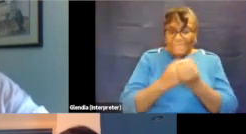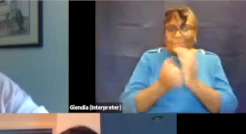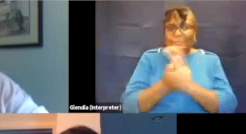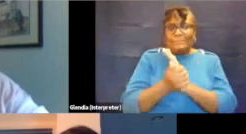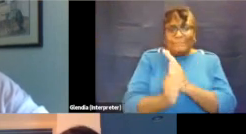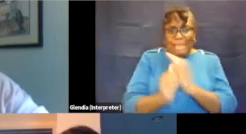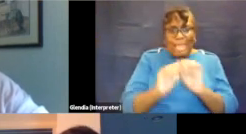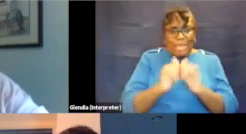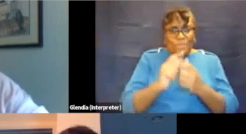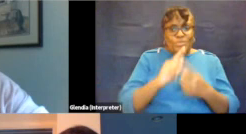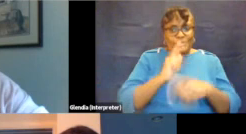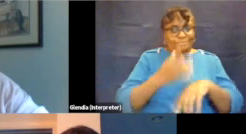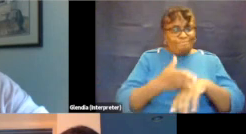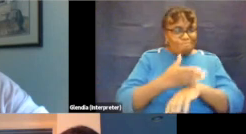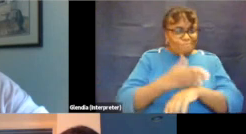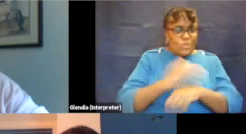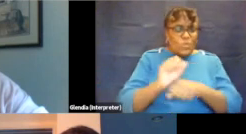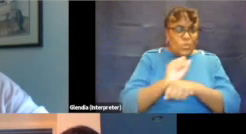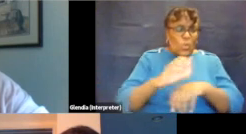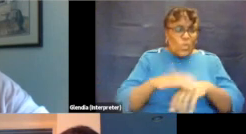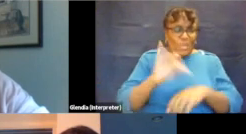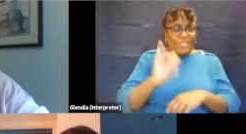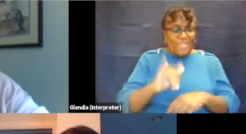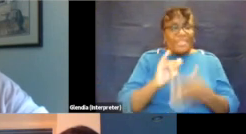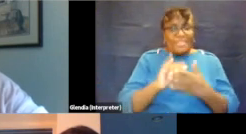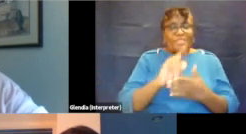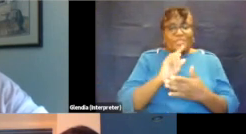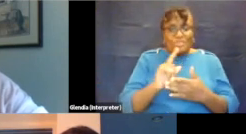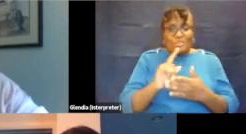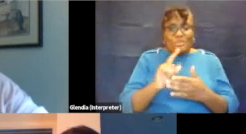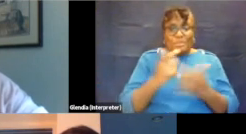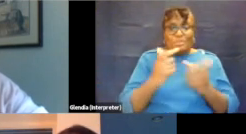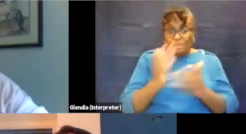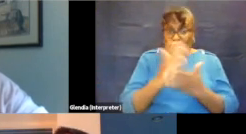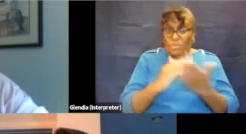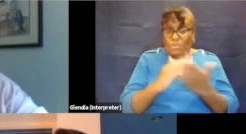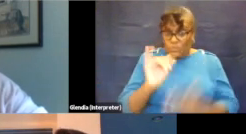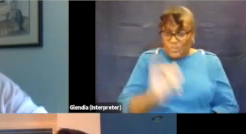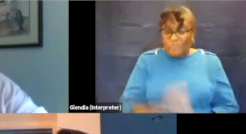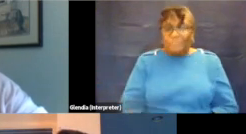child. And that's a very big part. Next slide, please.